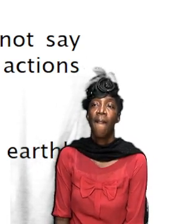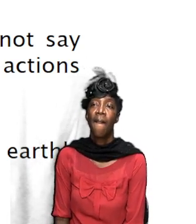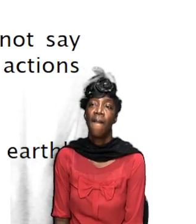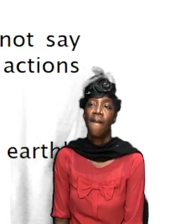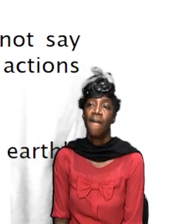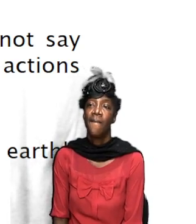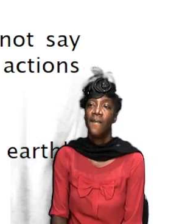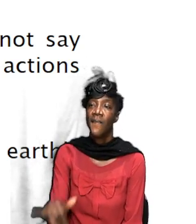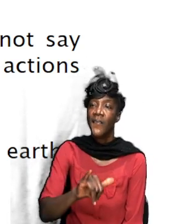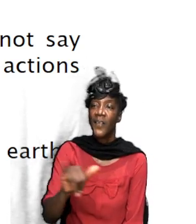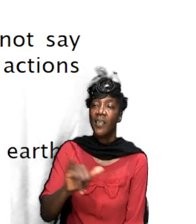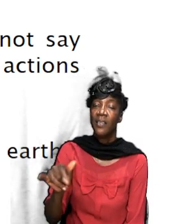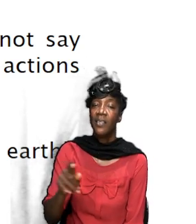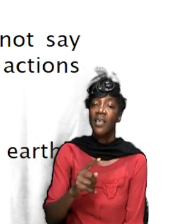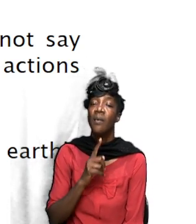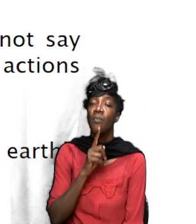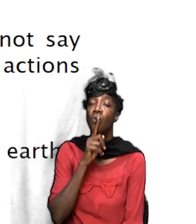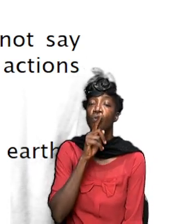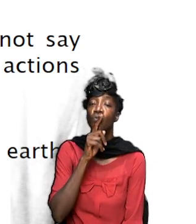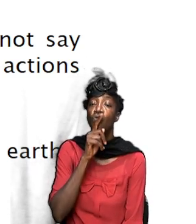The same is true with us.